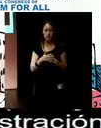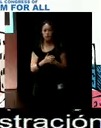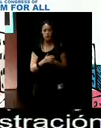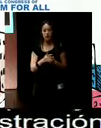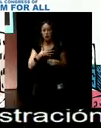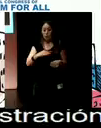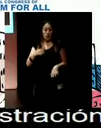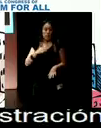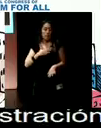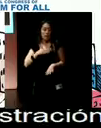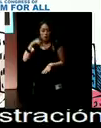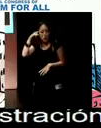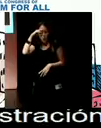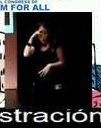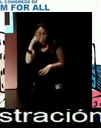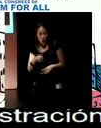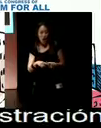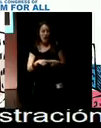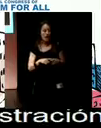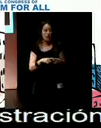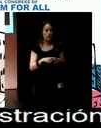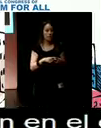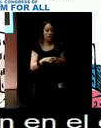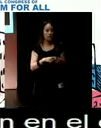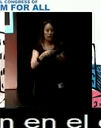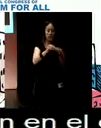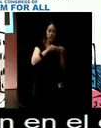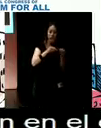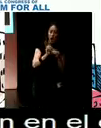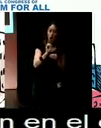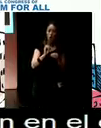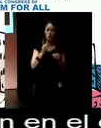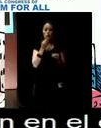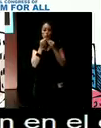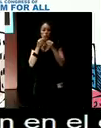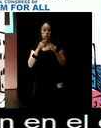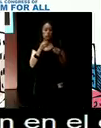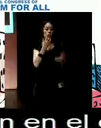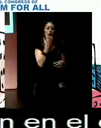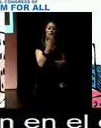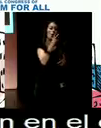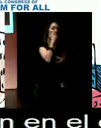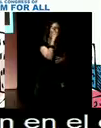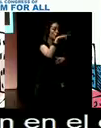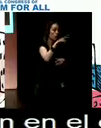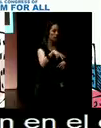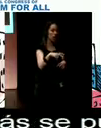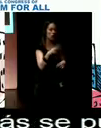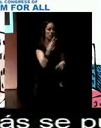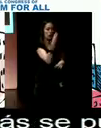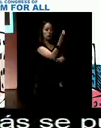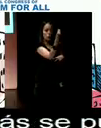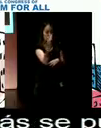On this itinerary, we can find material and non-material heritage,